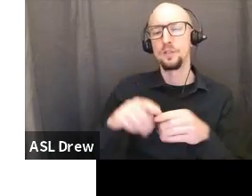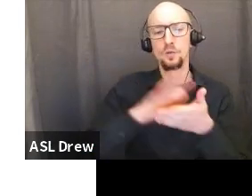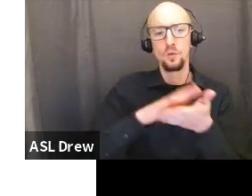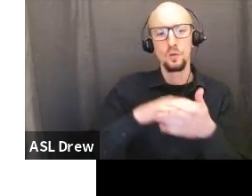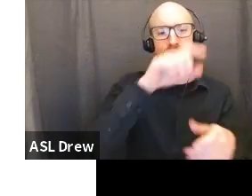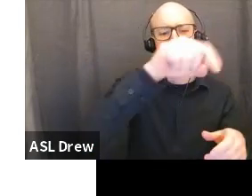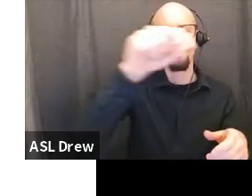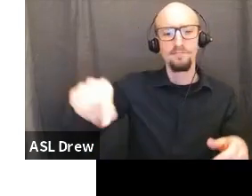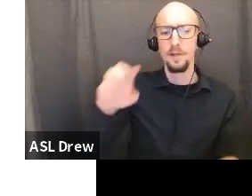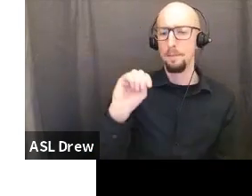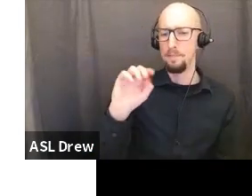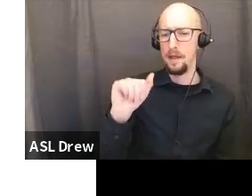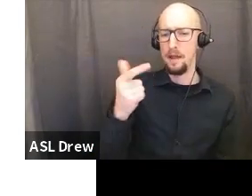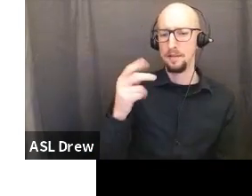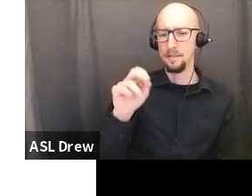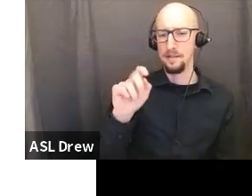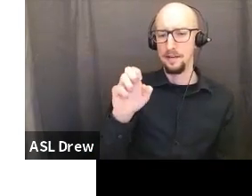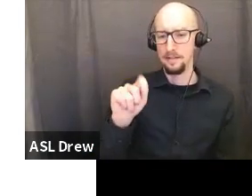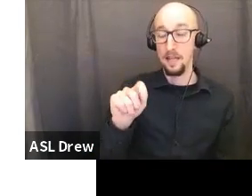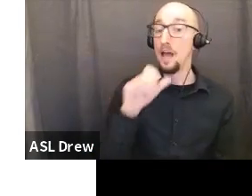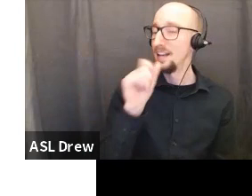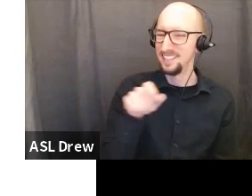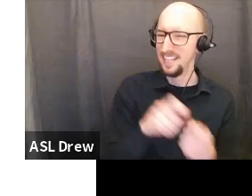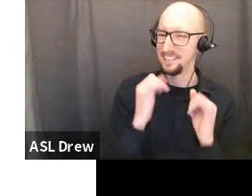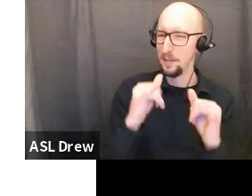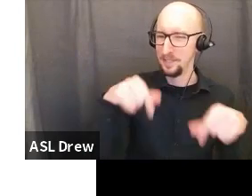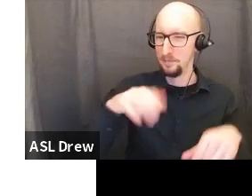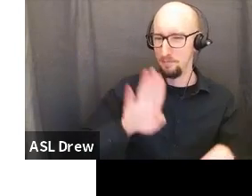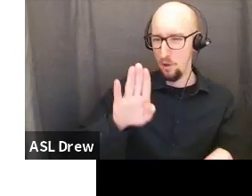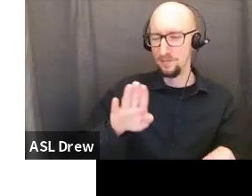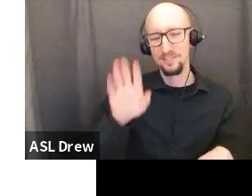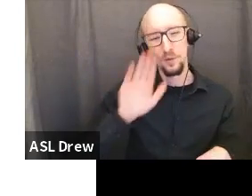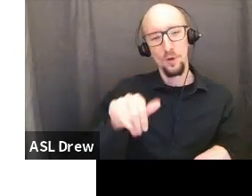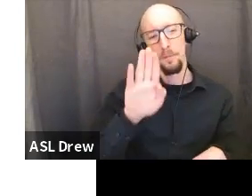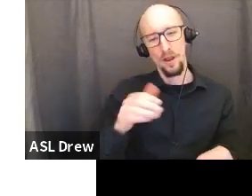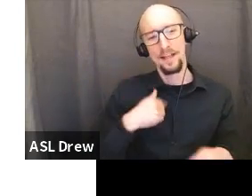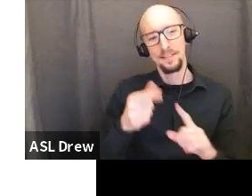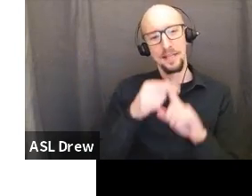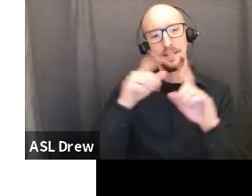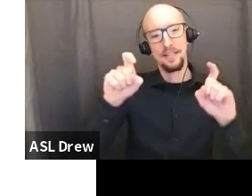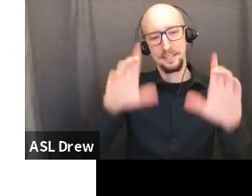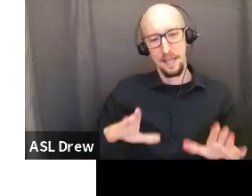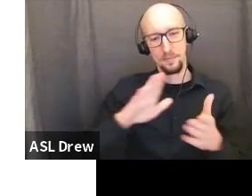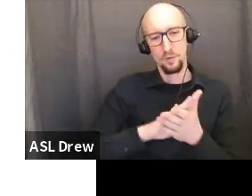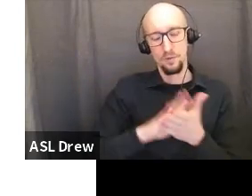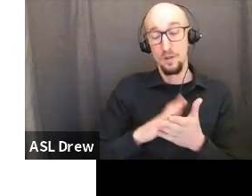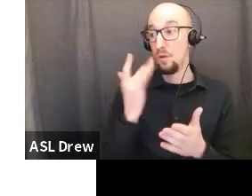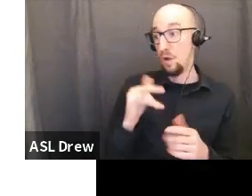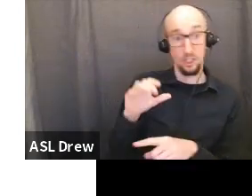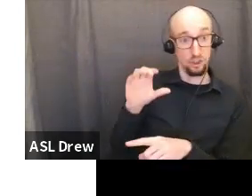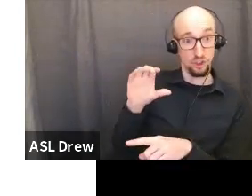quite analogous to your situation with the Boston exam schools because these are